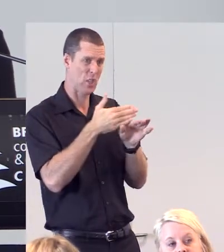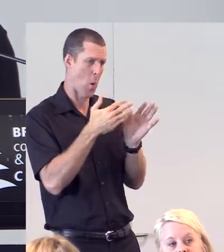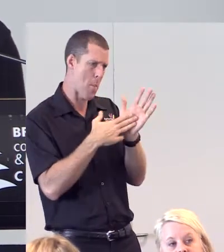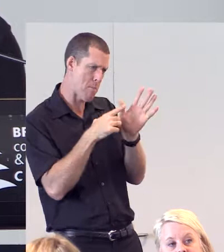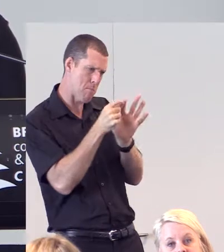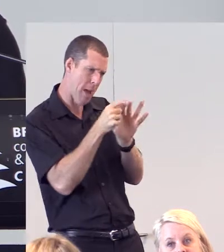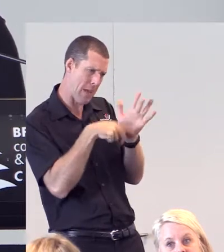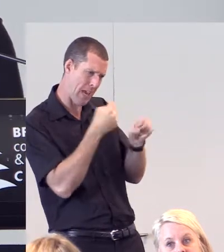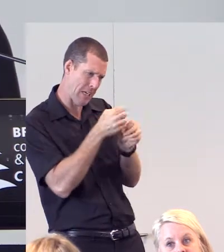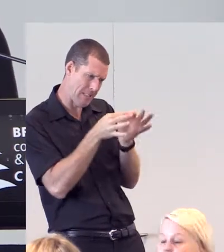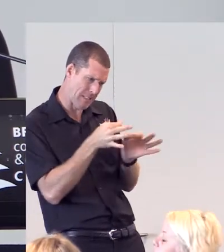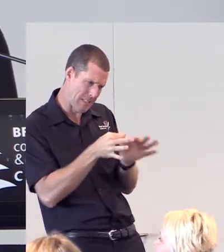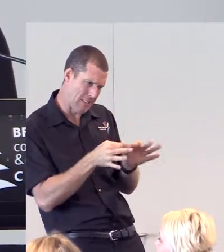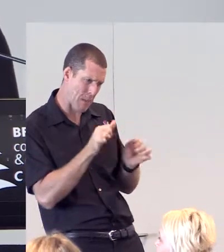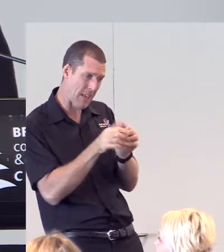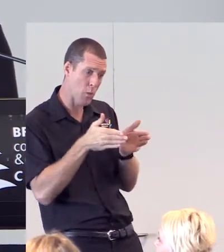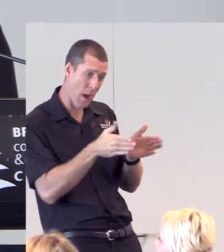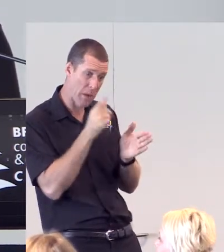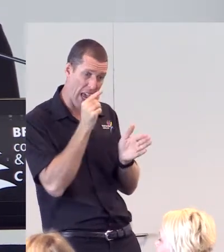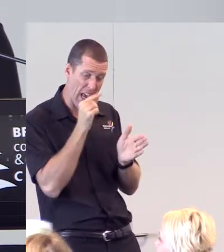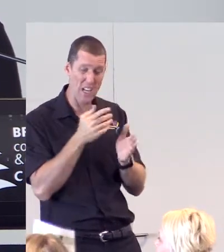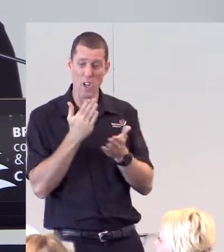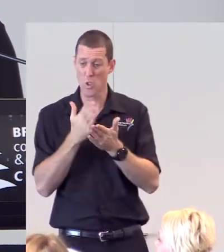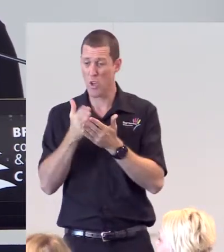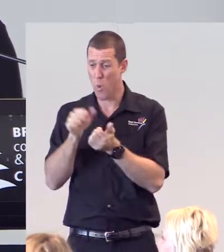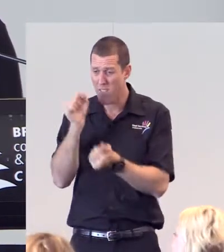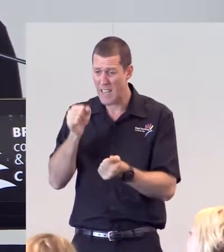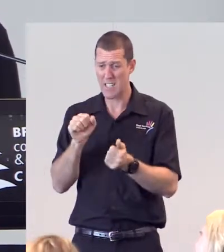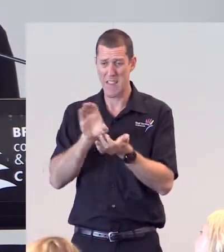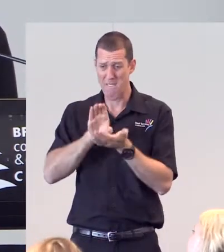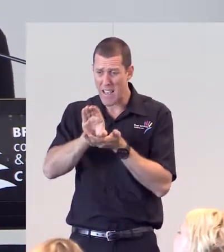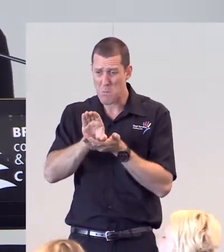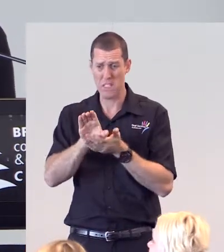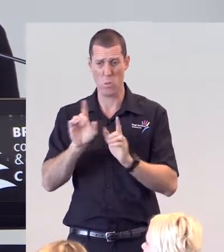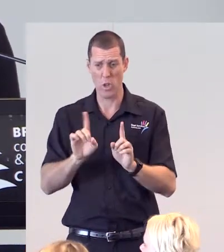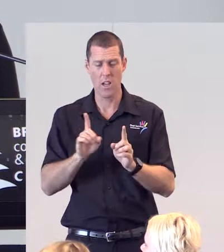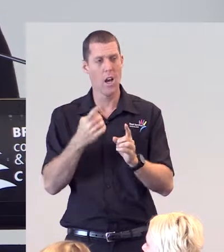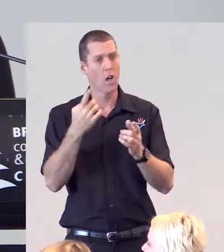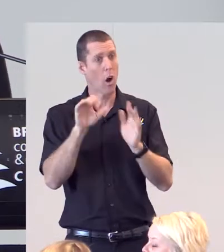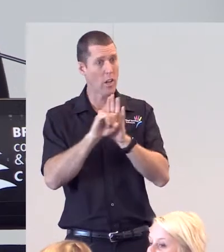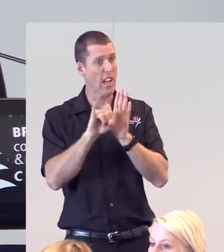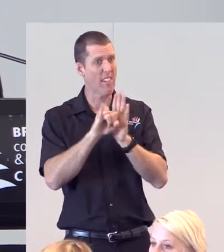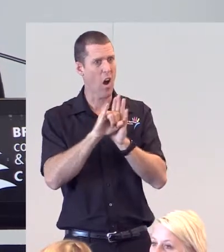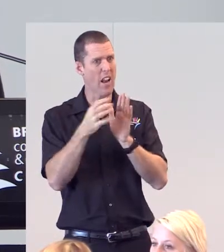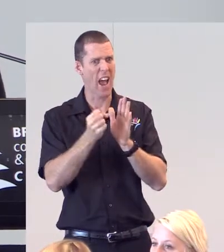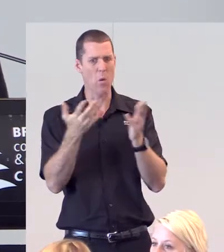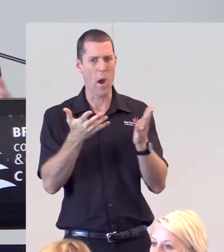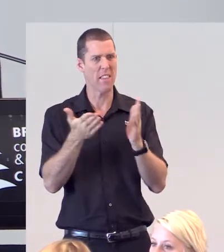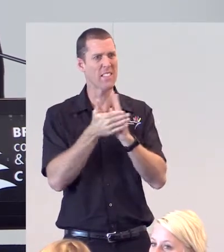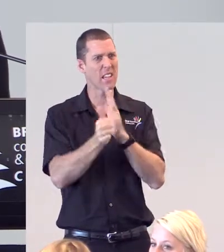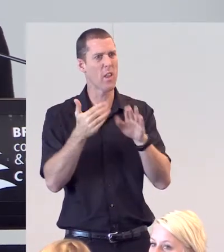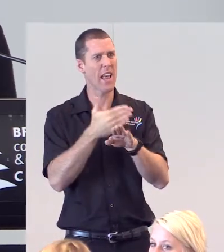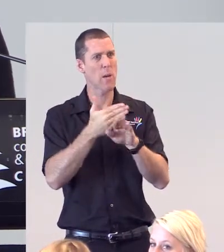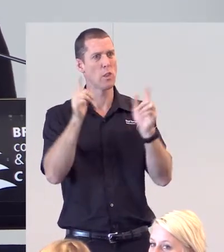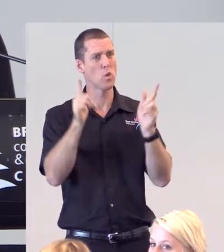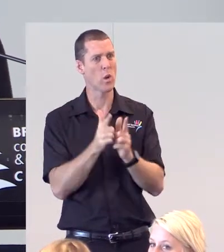that we can, we've done the qualification value, the investment priority, we're identifying where the skill and labour shortages are, not just within the